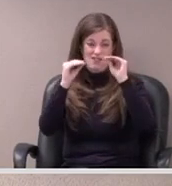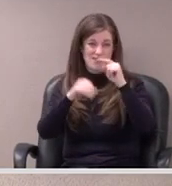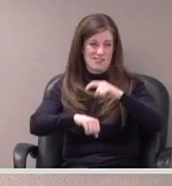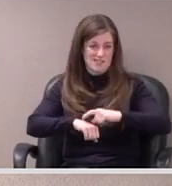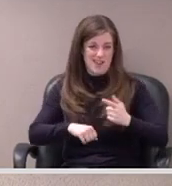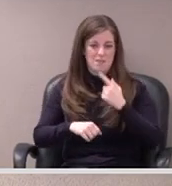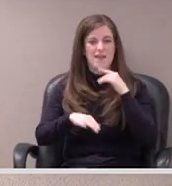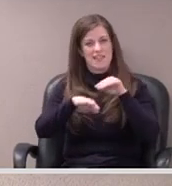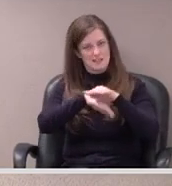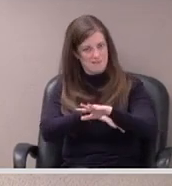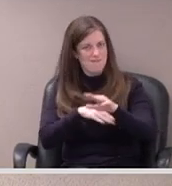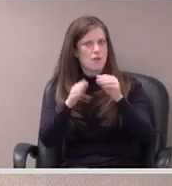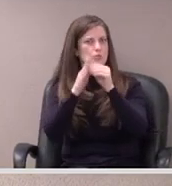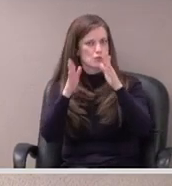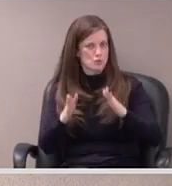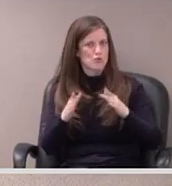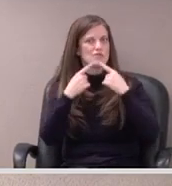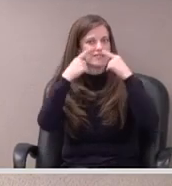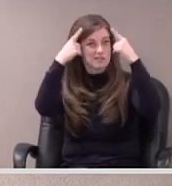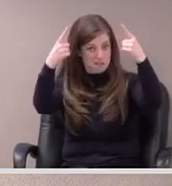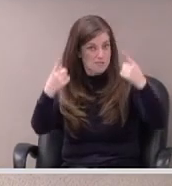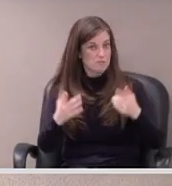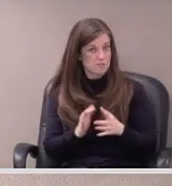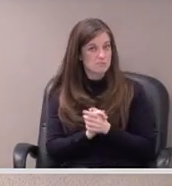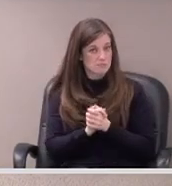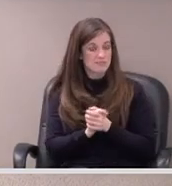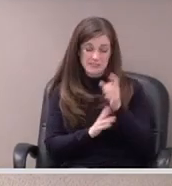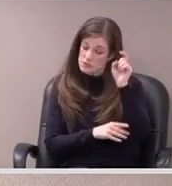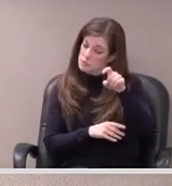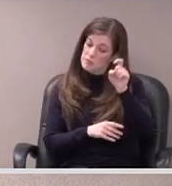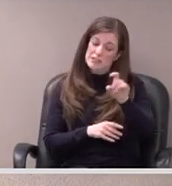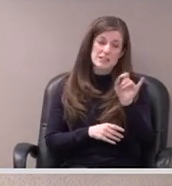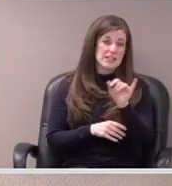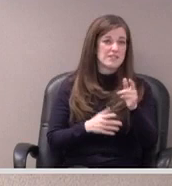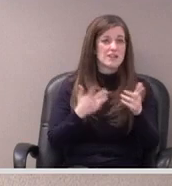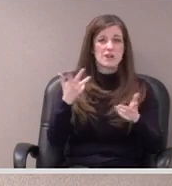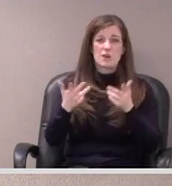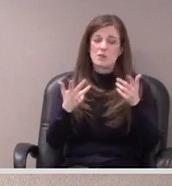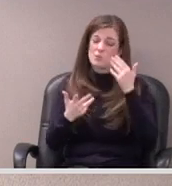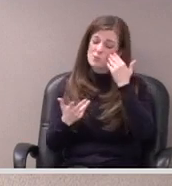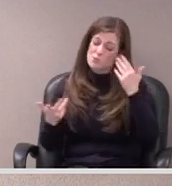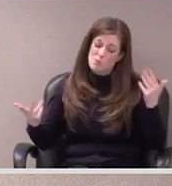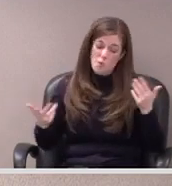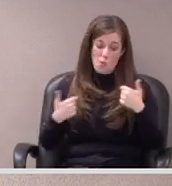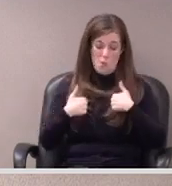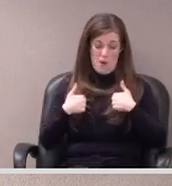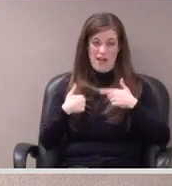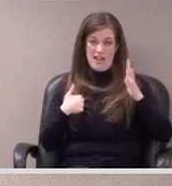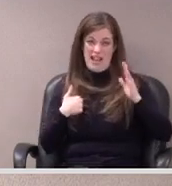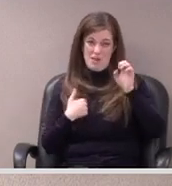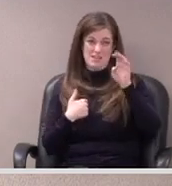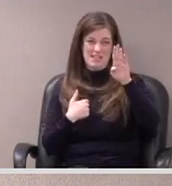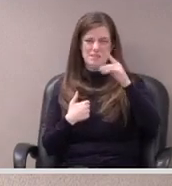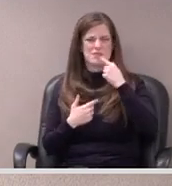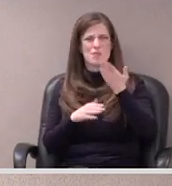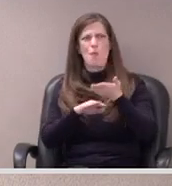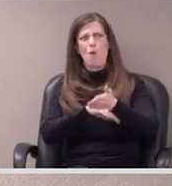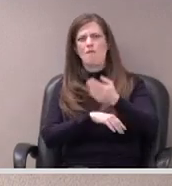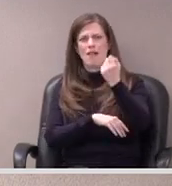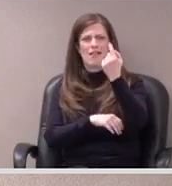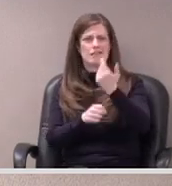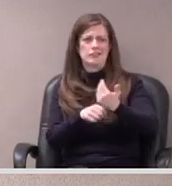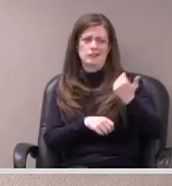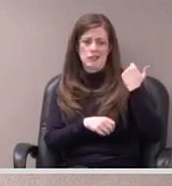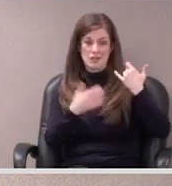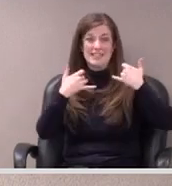that are affecting student achievement that we need. We've been having, when I was subbed, it was over 11 years ago. And